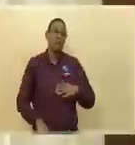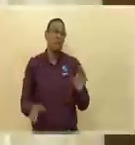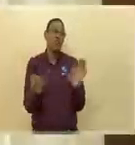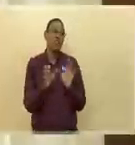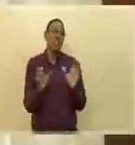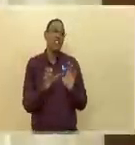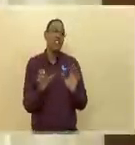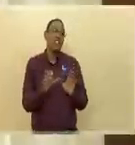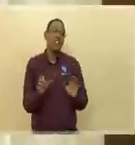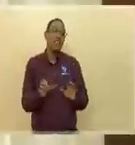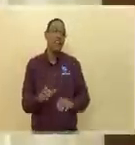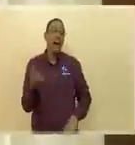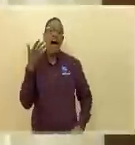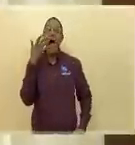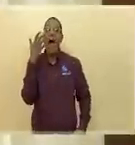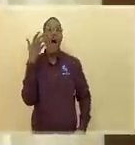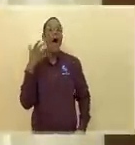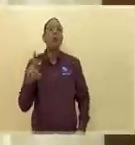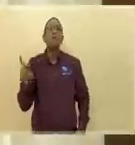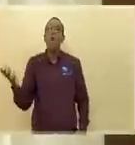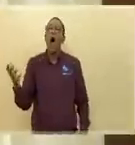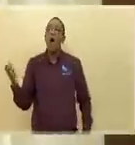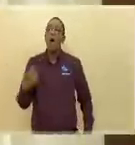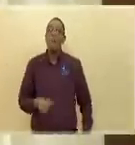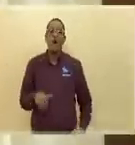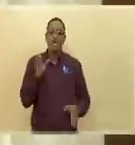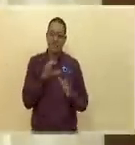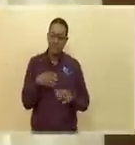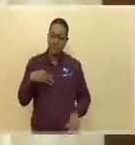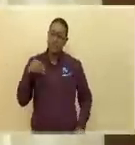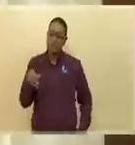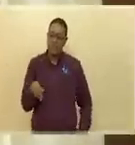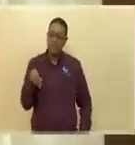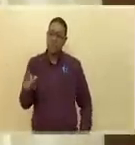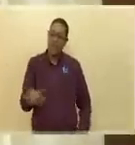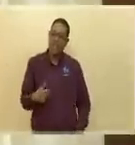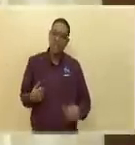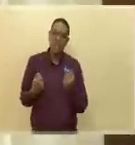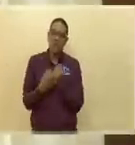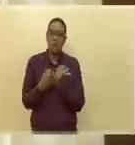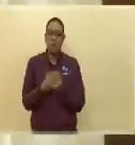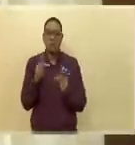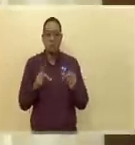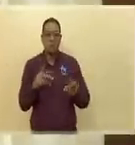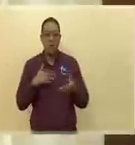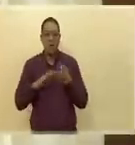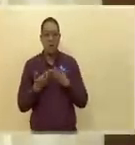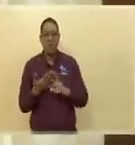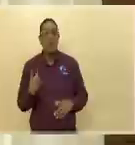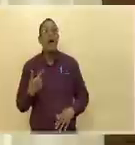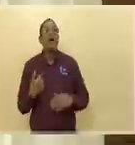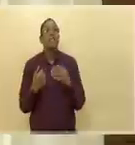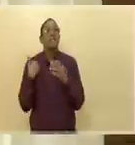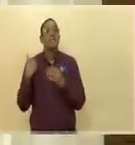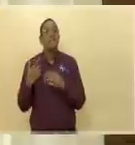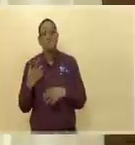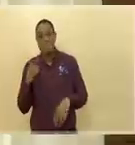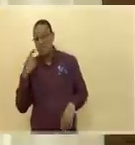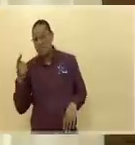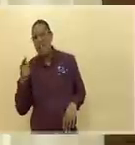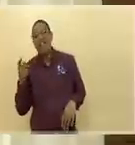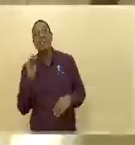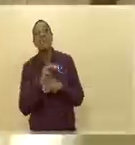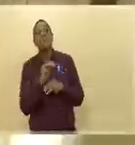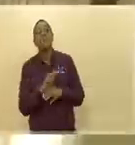a hot commodity, and I have insisted, being the minister responsible for this, don't think it's Floyd.